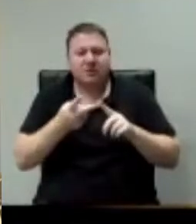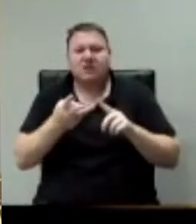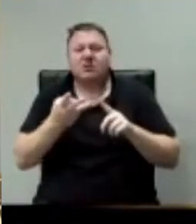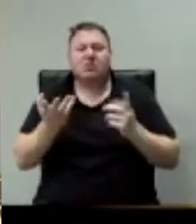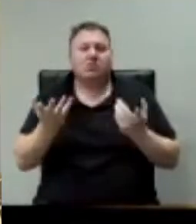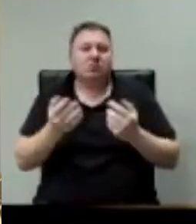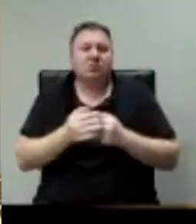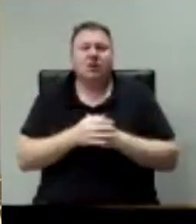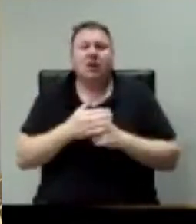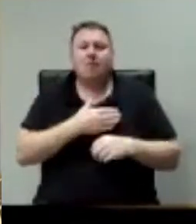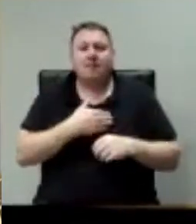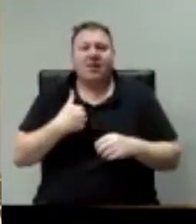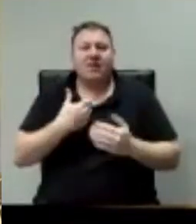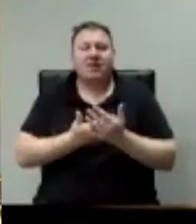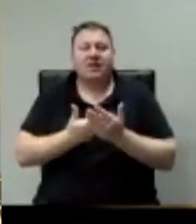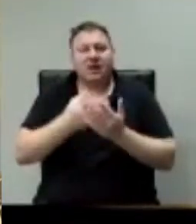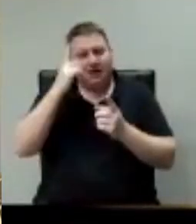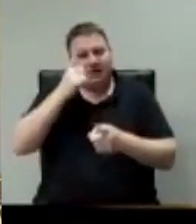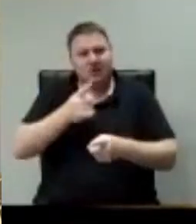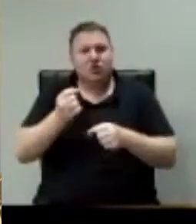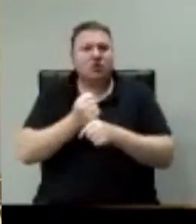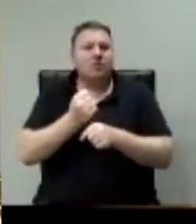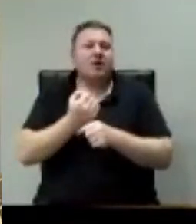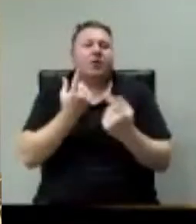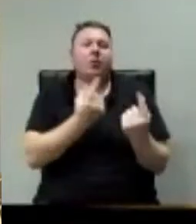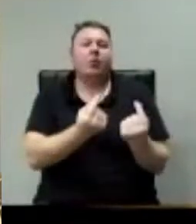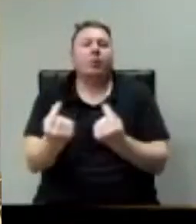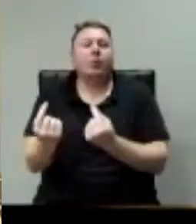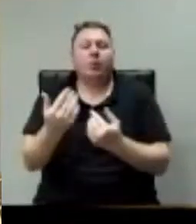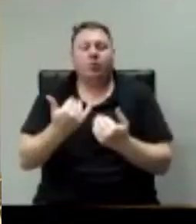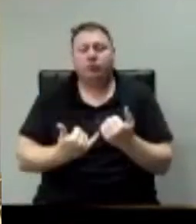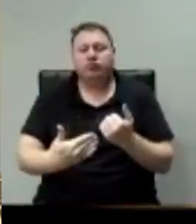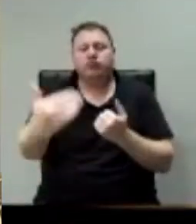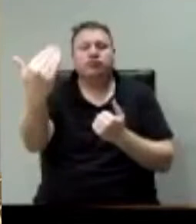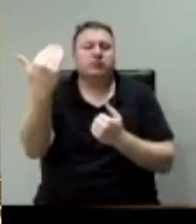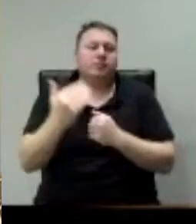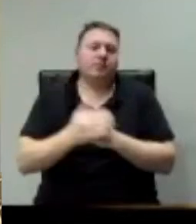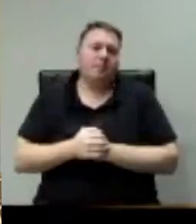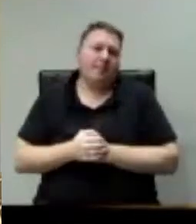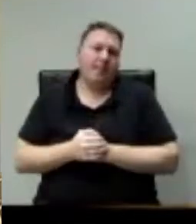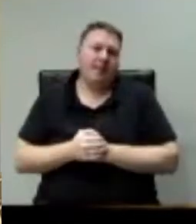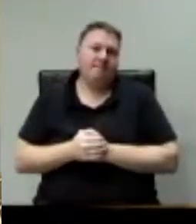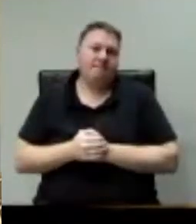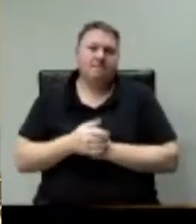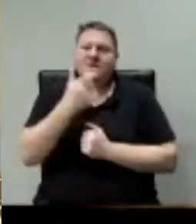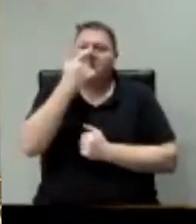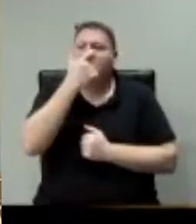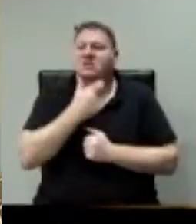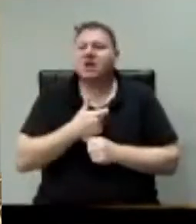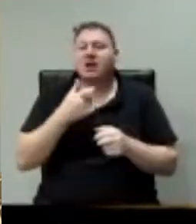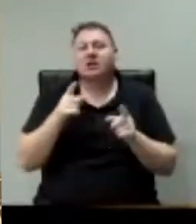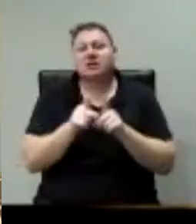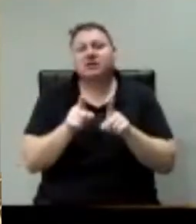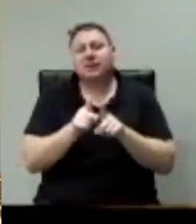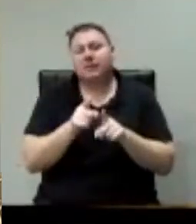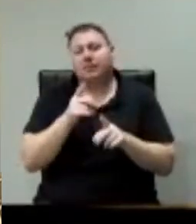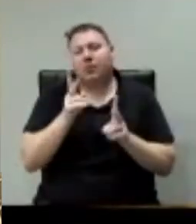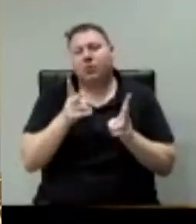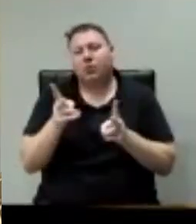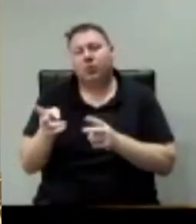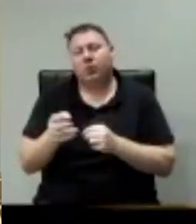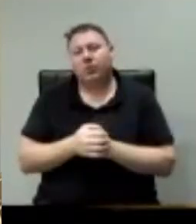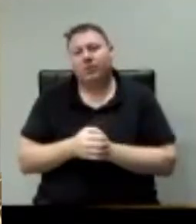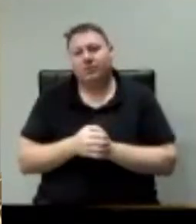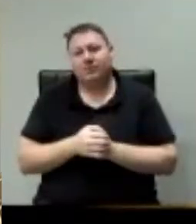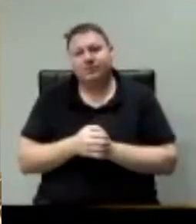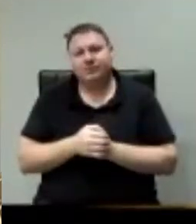started, and mothers can make a decision as to what they want to do going forward. The sad thing also, Honorable Member,